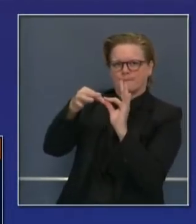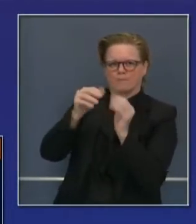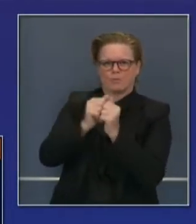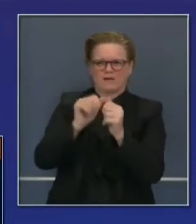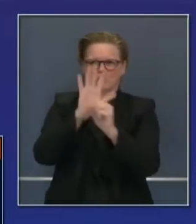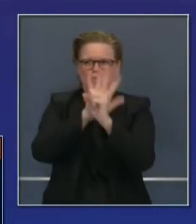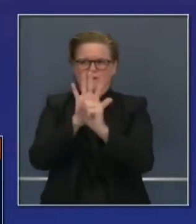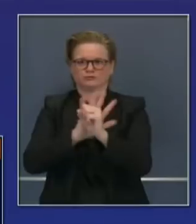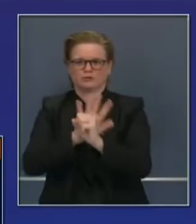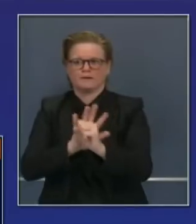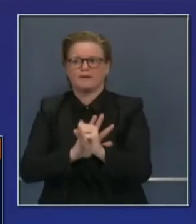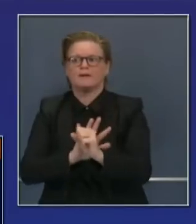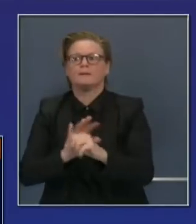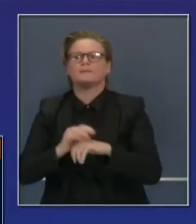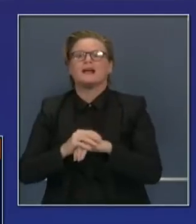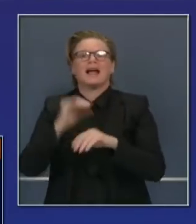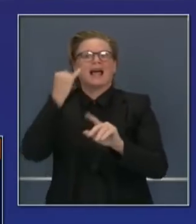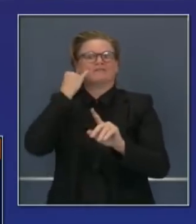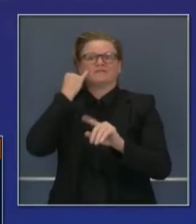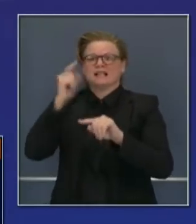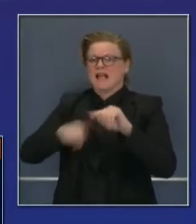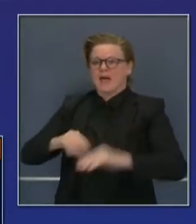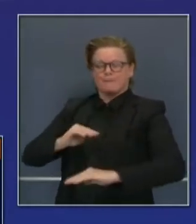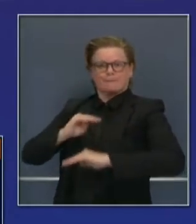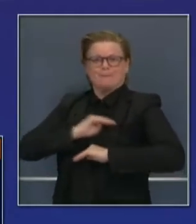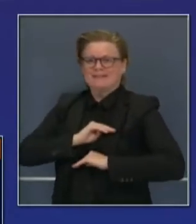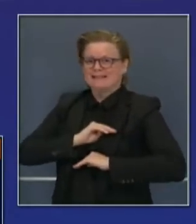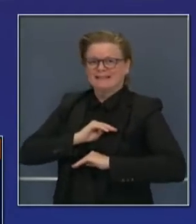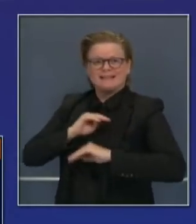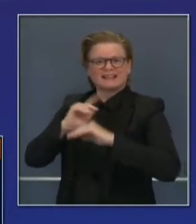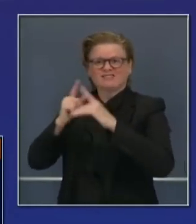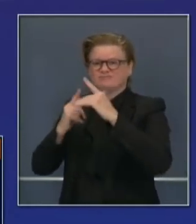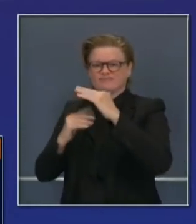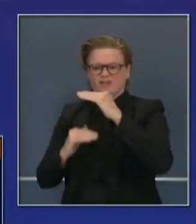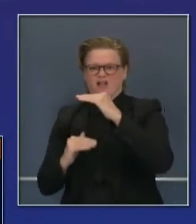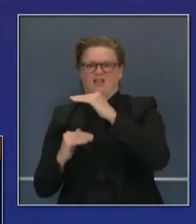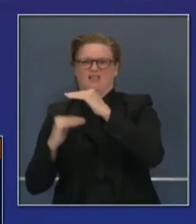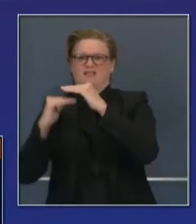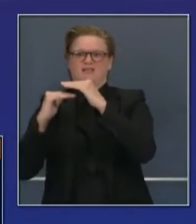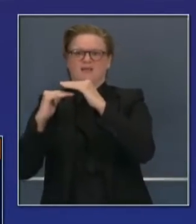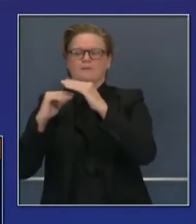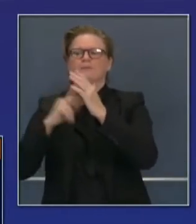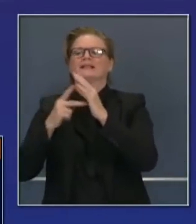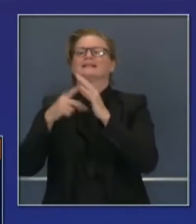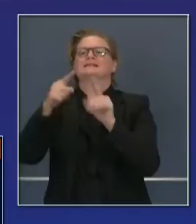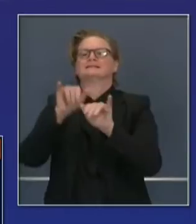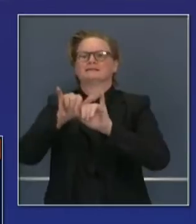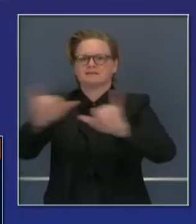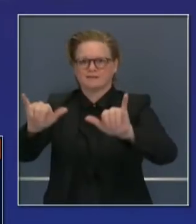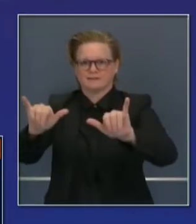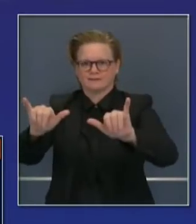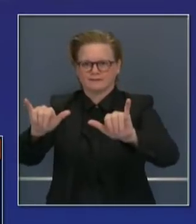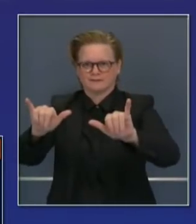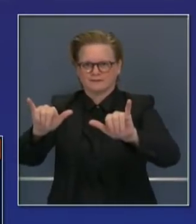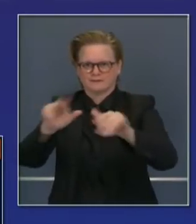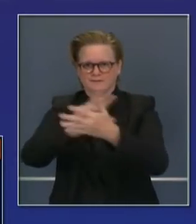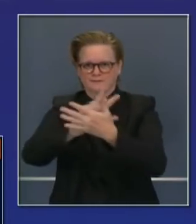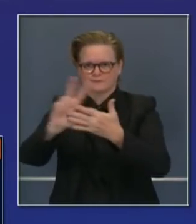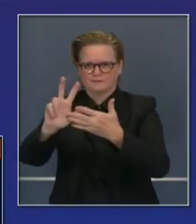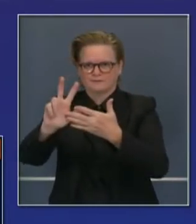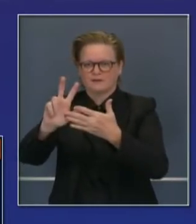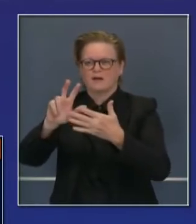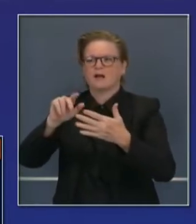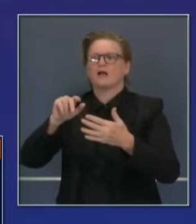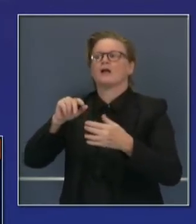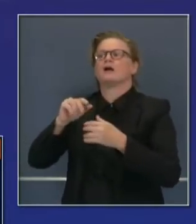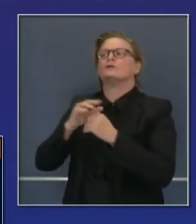on neighboring counties and their hospital delivery systems to care for a number of individuals. So going